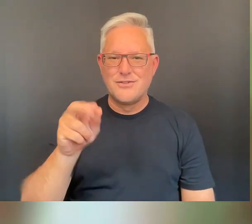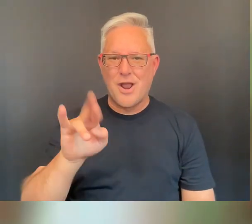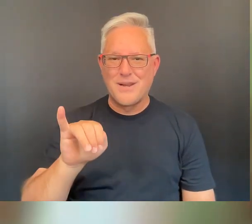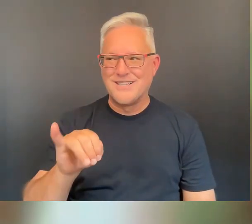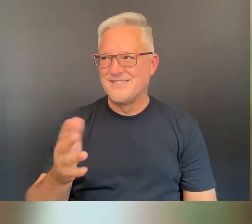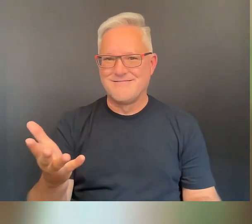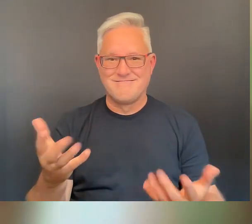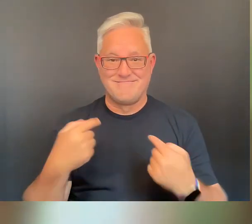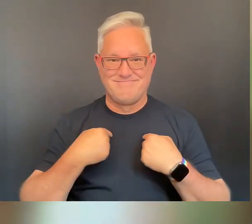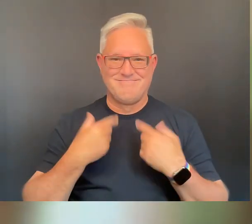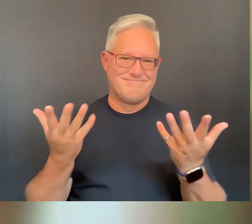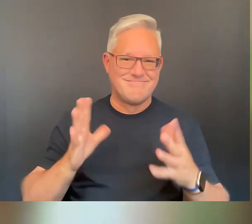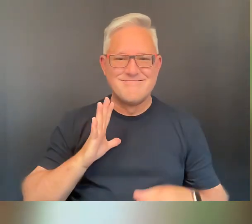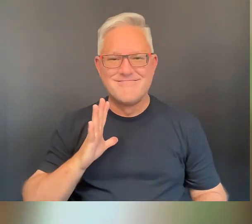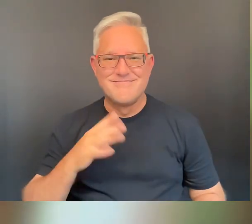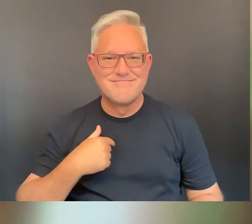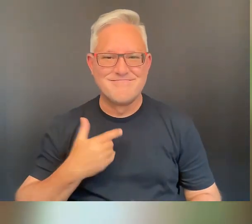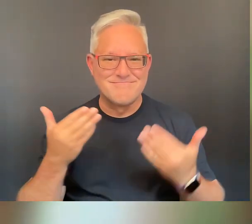I can go.